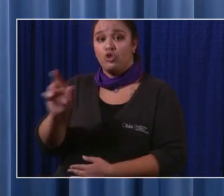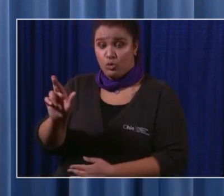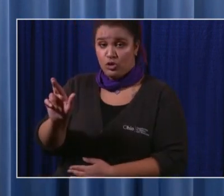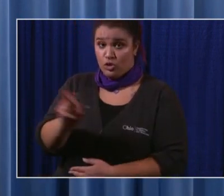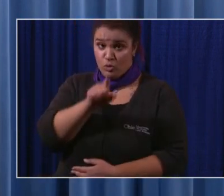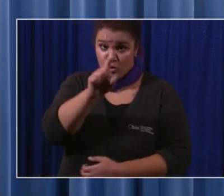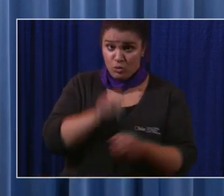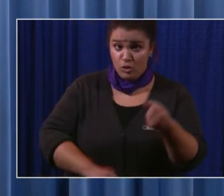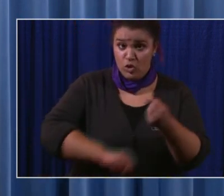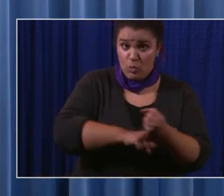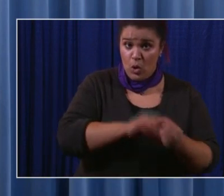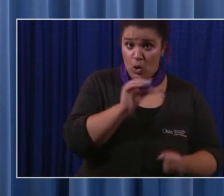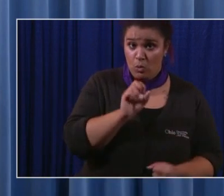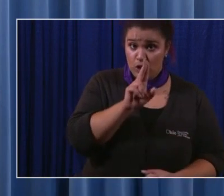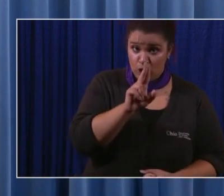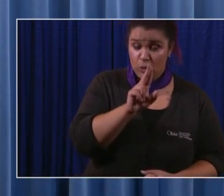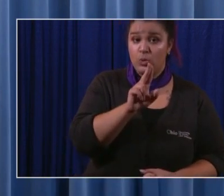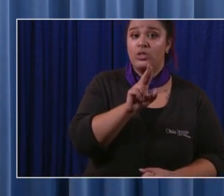I was not aware of it.